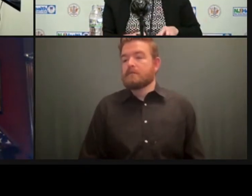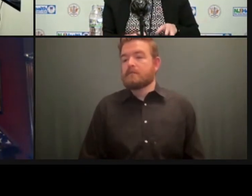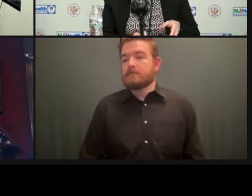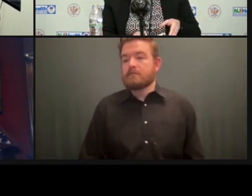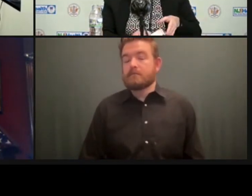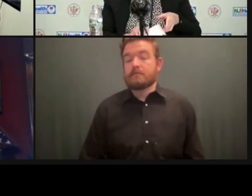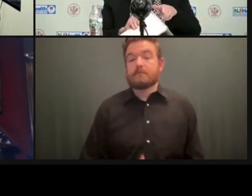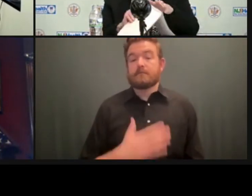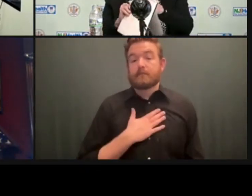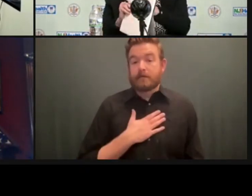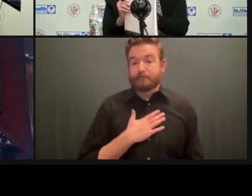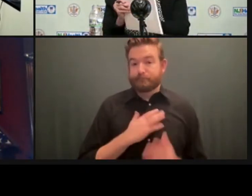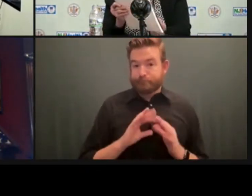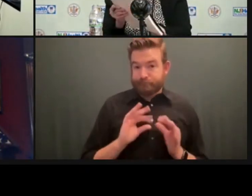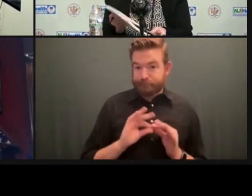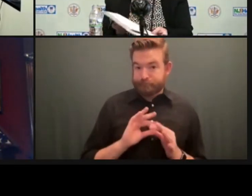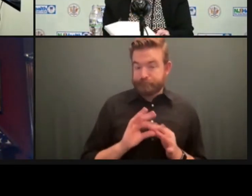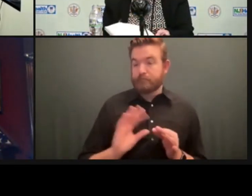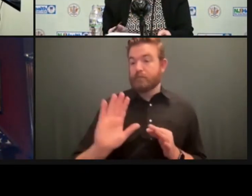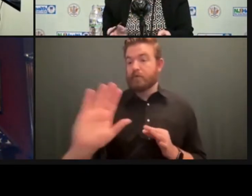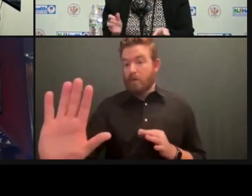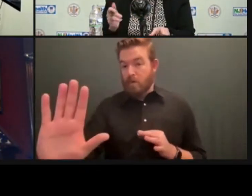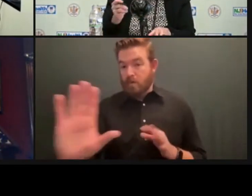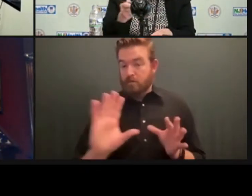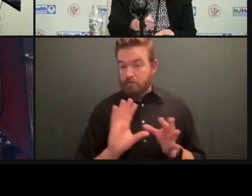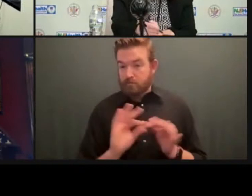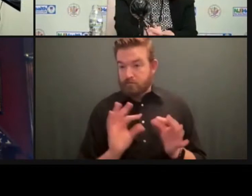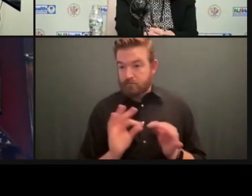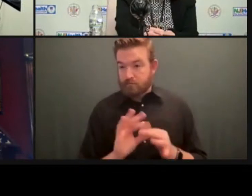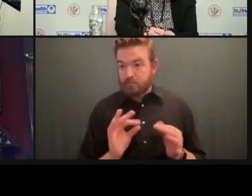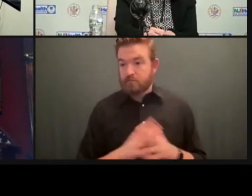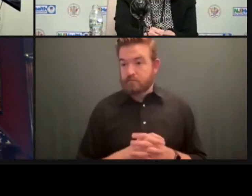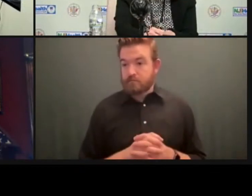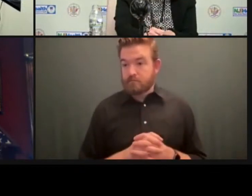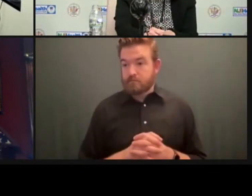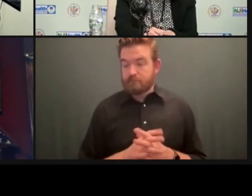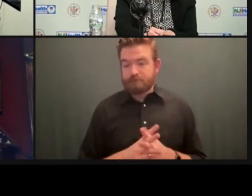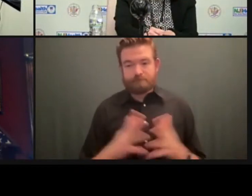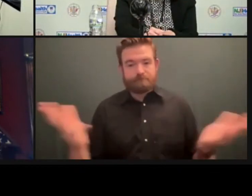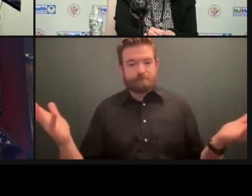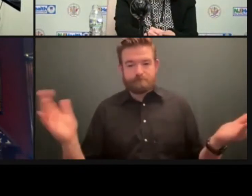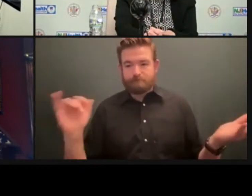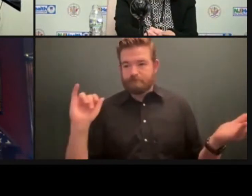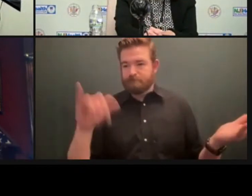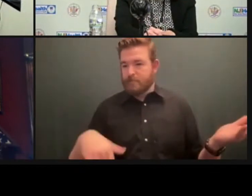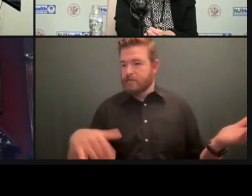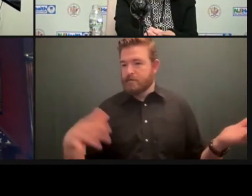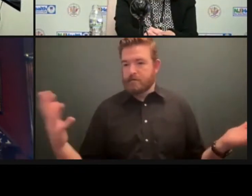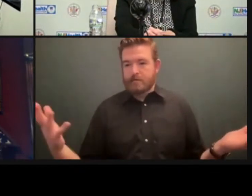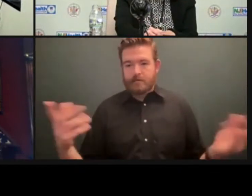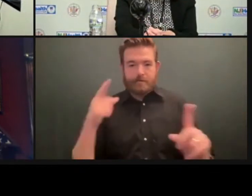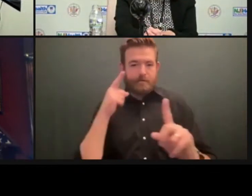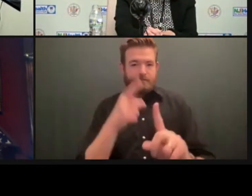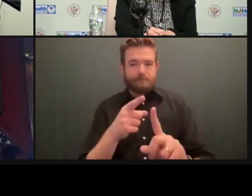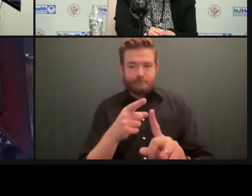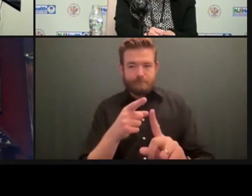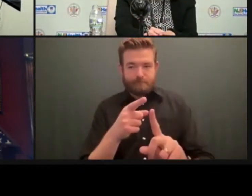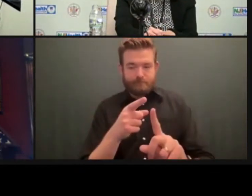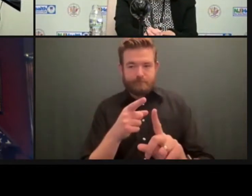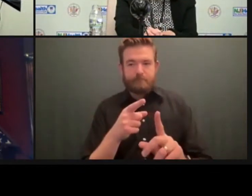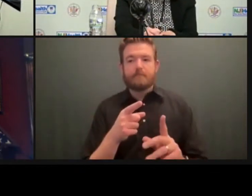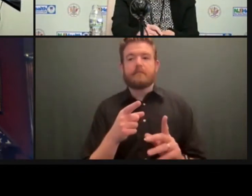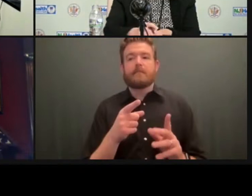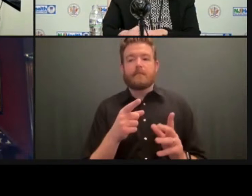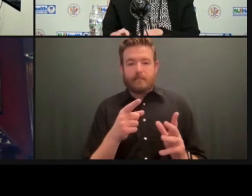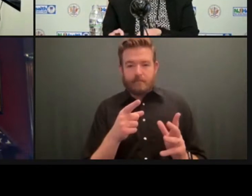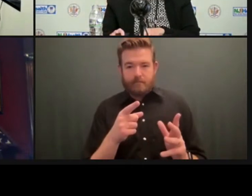color on densifying bed capacity on campuses is the fact that you made the